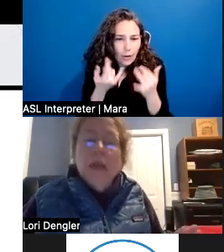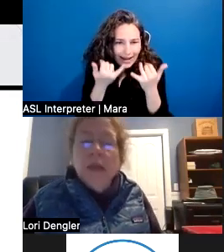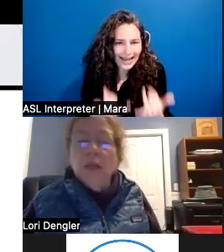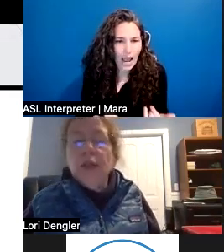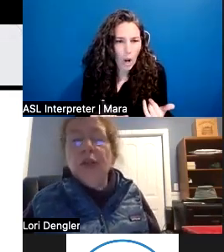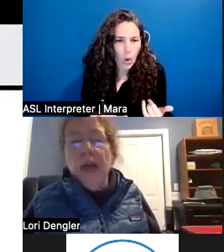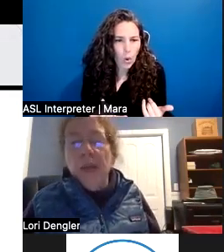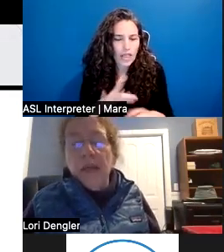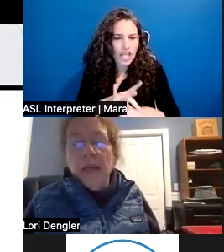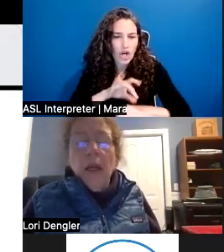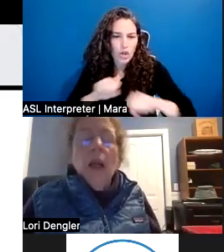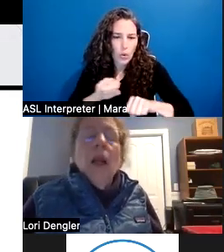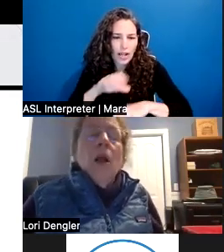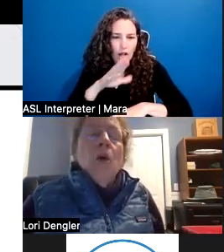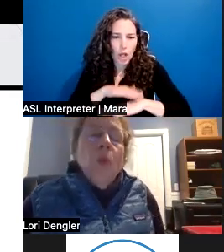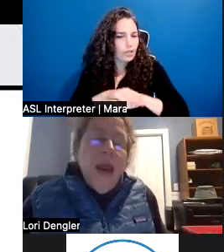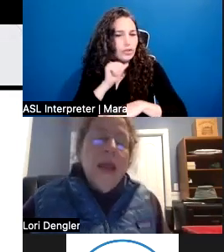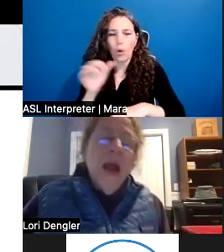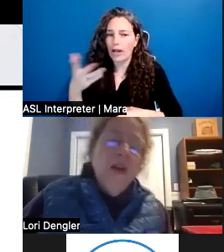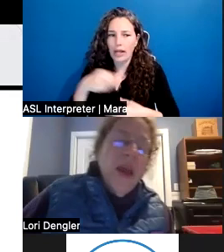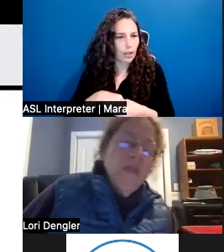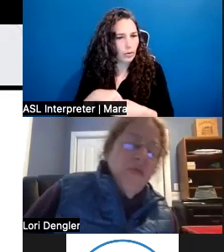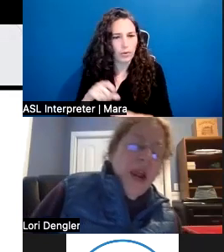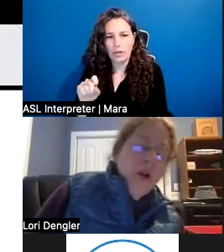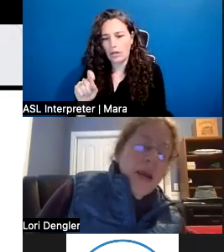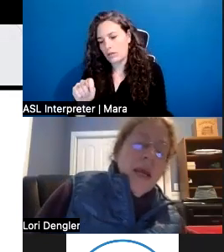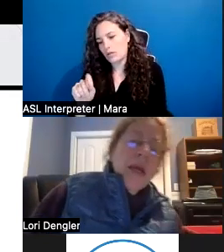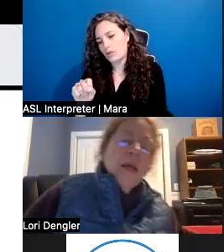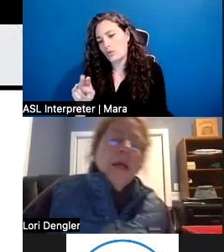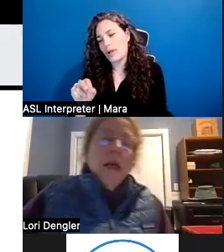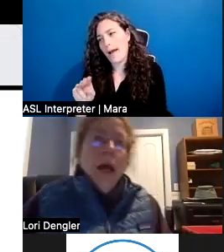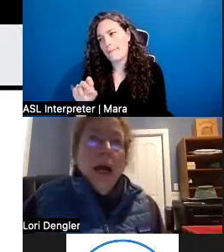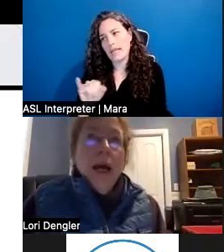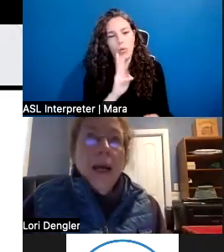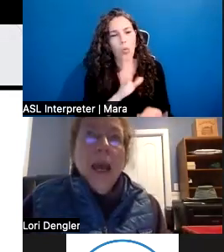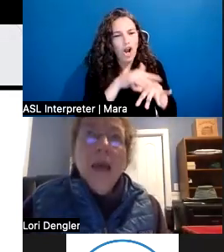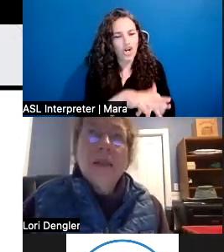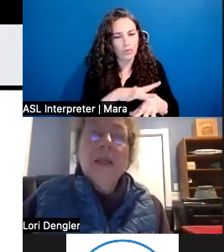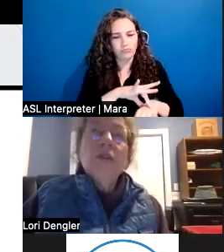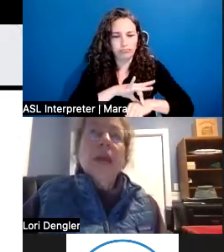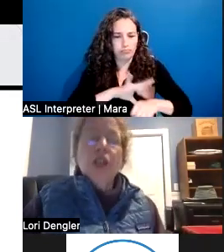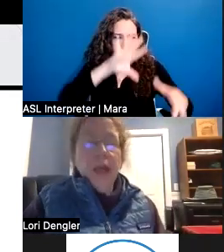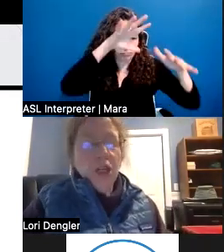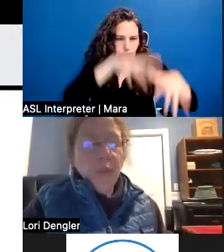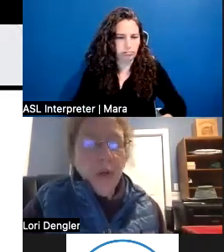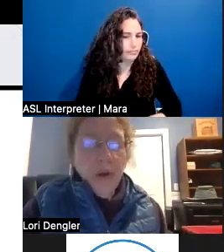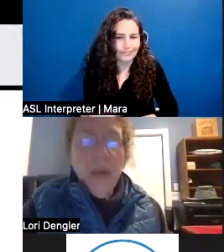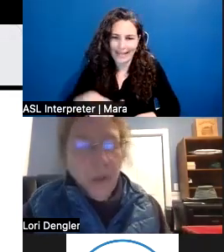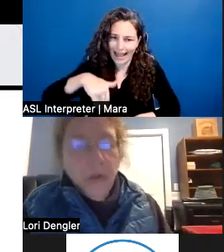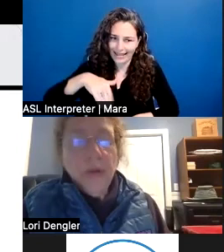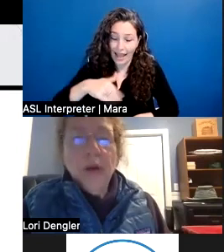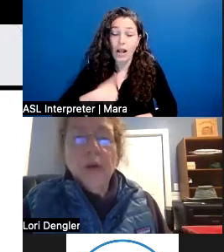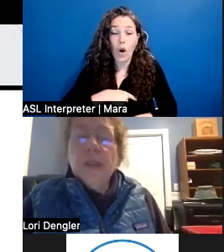not include tsunami. We have a very active education program